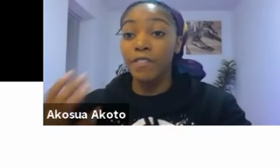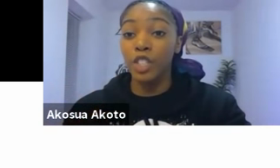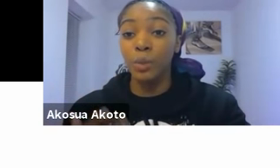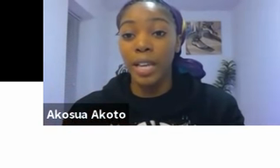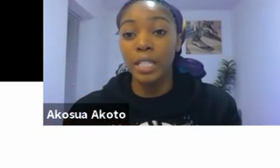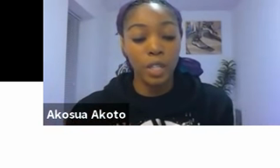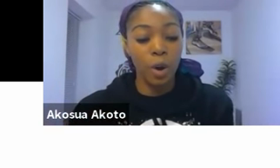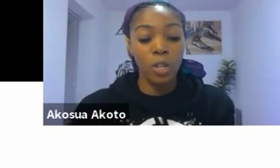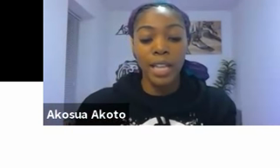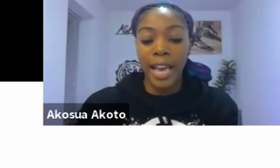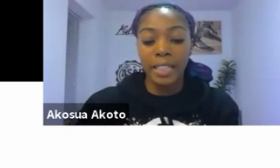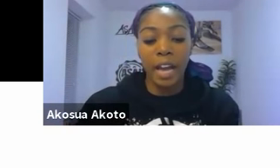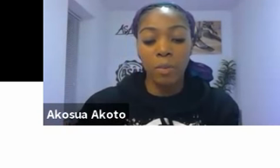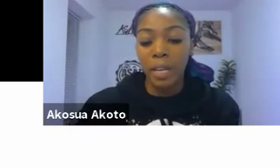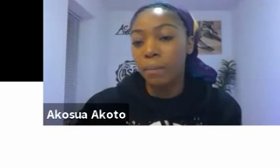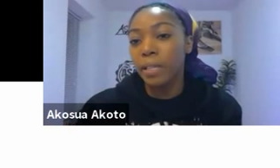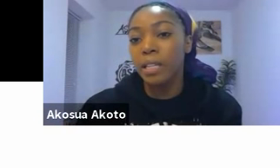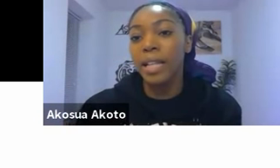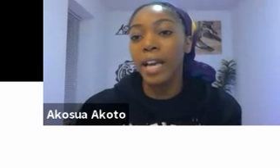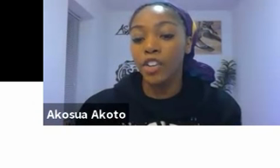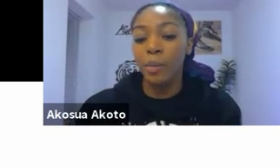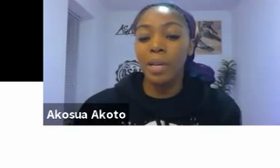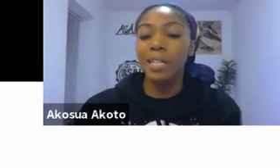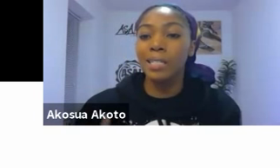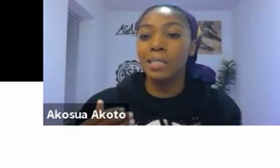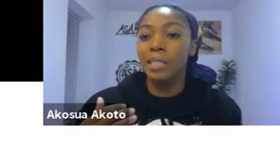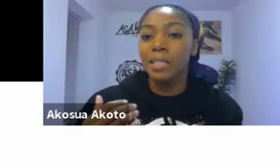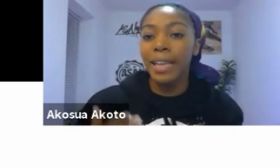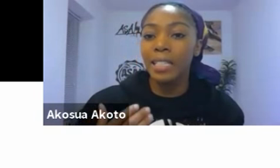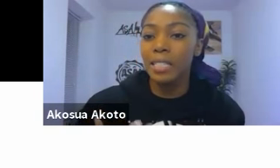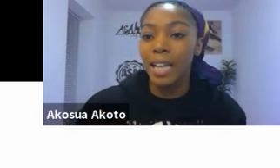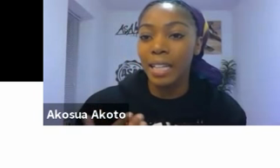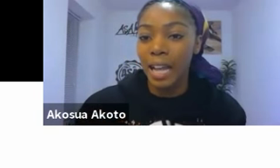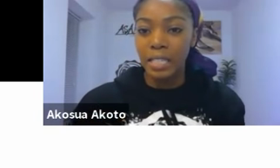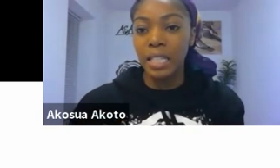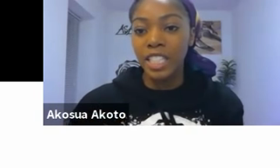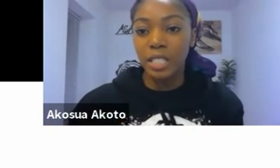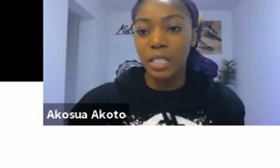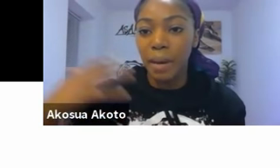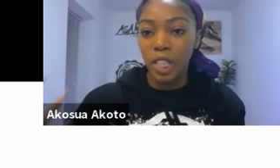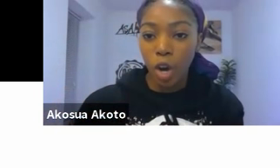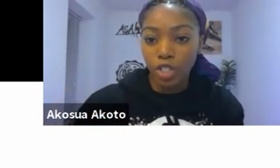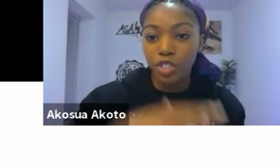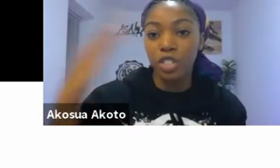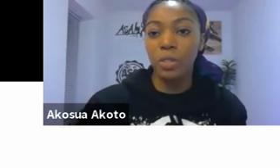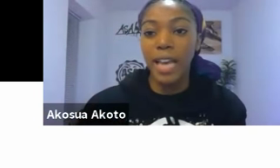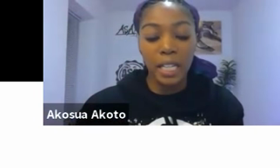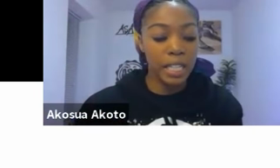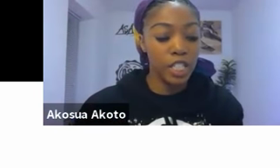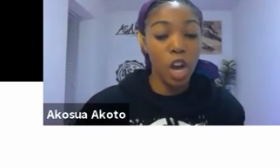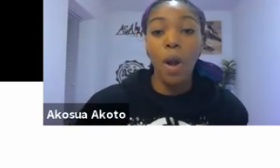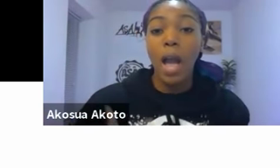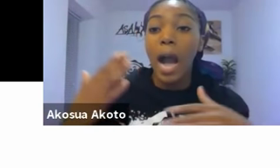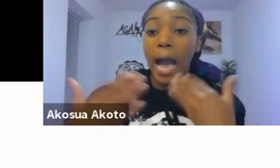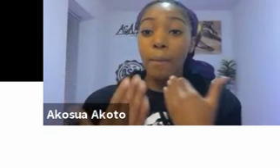the individual dances all day. That would be completely inaccurate because dance is not in isolation. It's about the culture, the